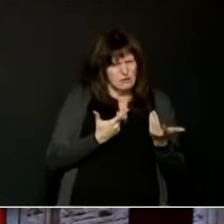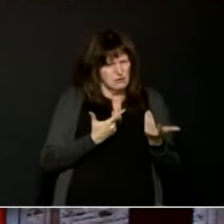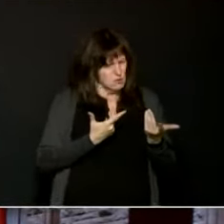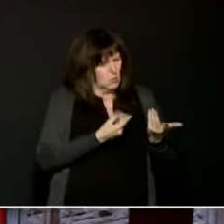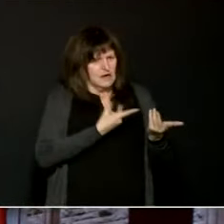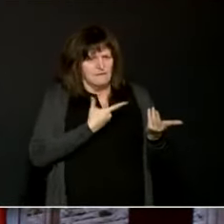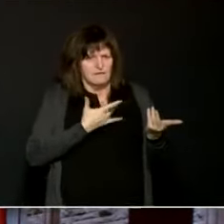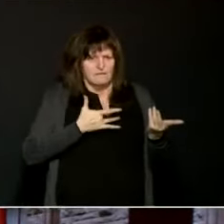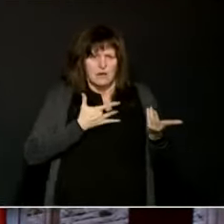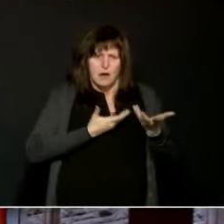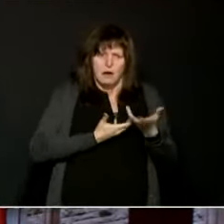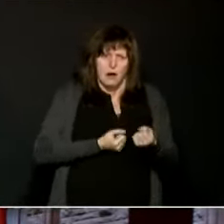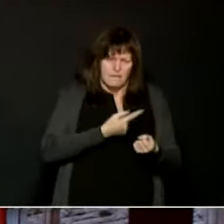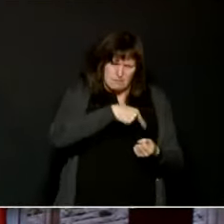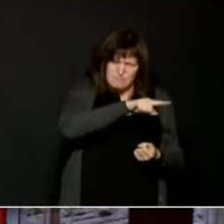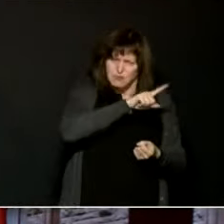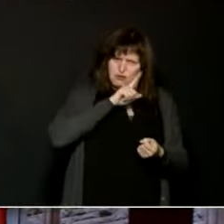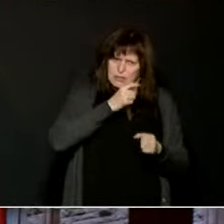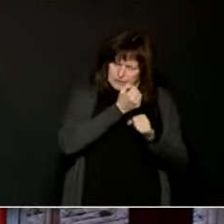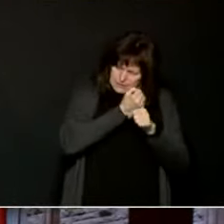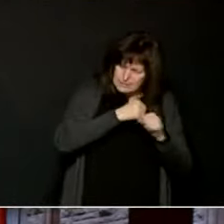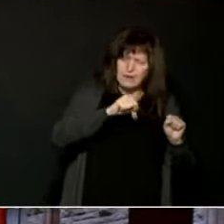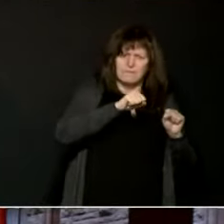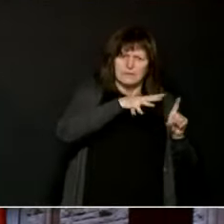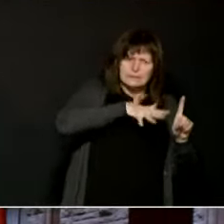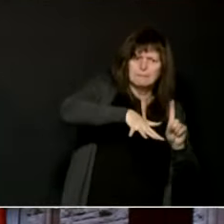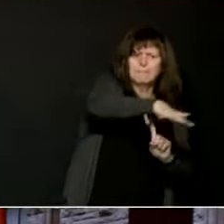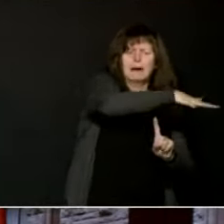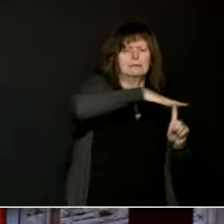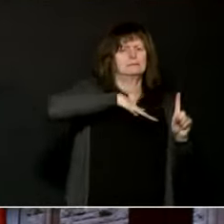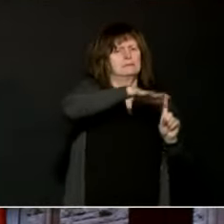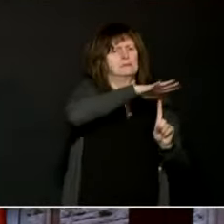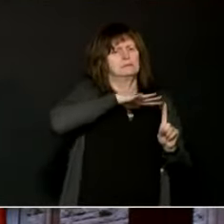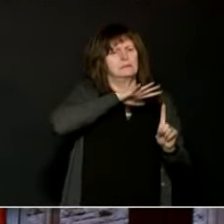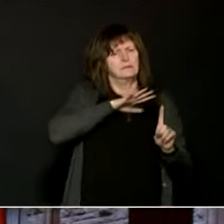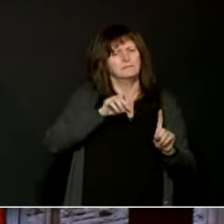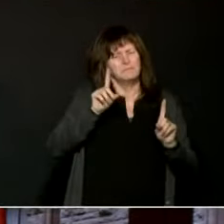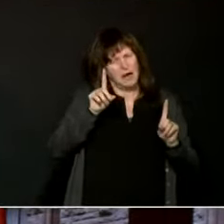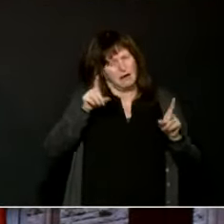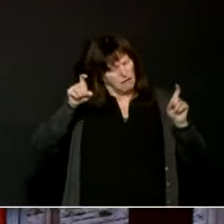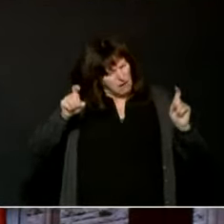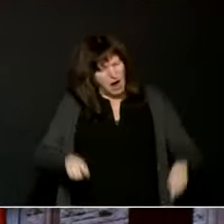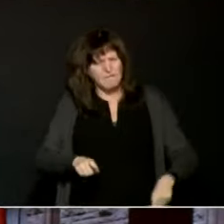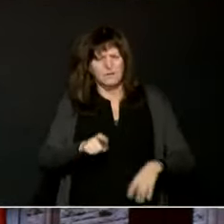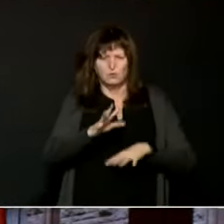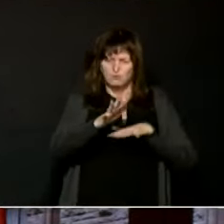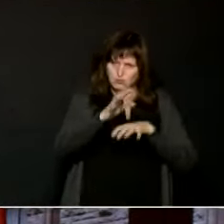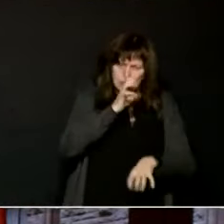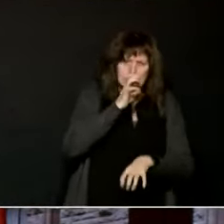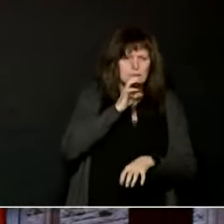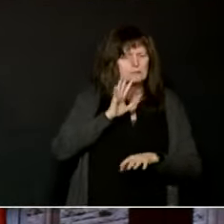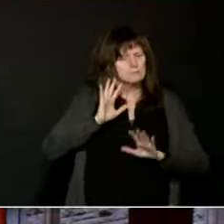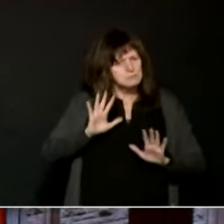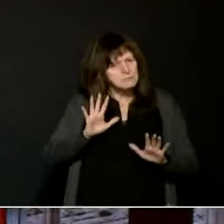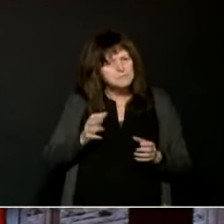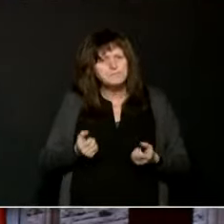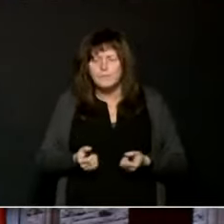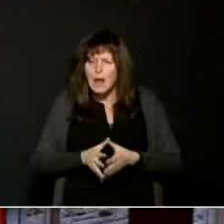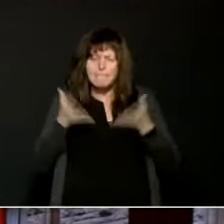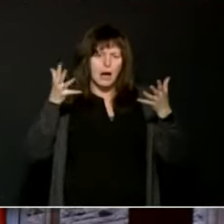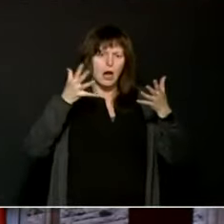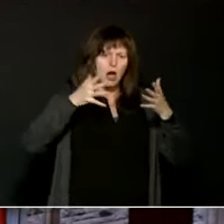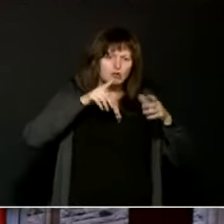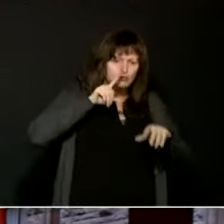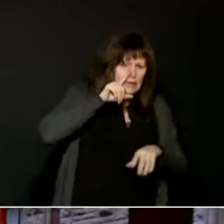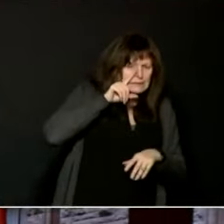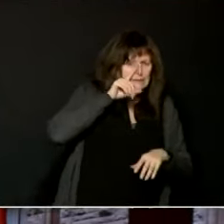to be very strict on our limitations there and how much testing, and to make sure everyone who has symptoms,